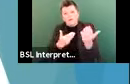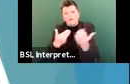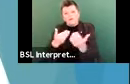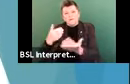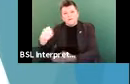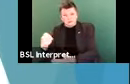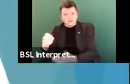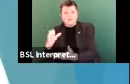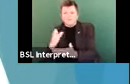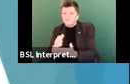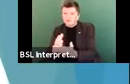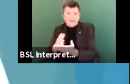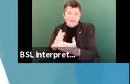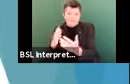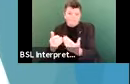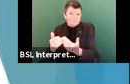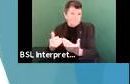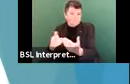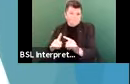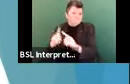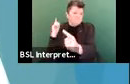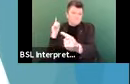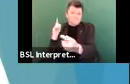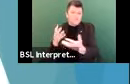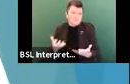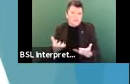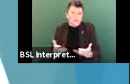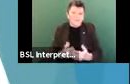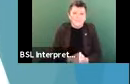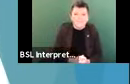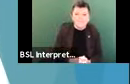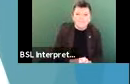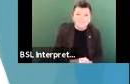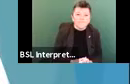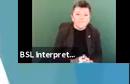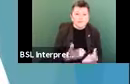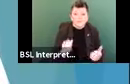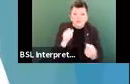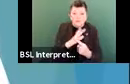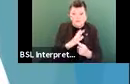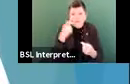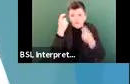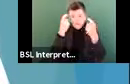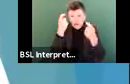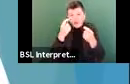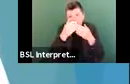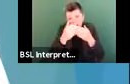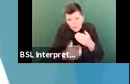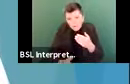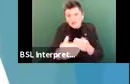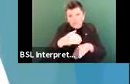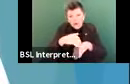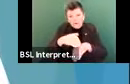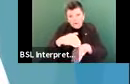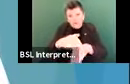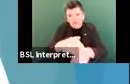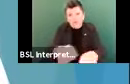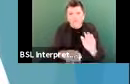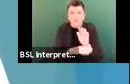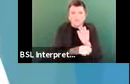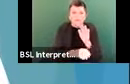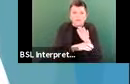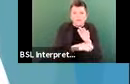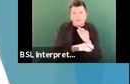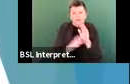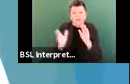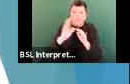away today. The important thing is to think about the long-term consequences for the middle class in